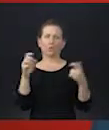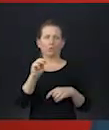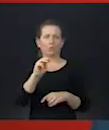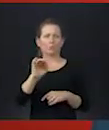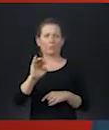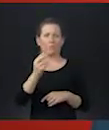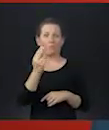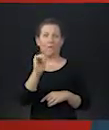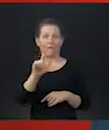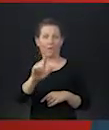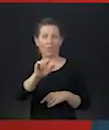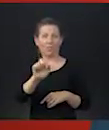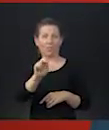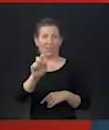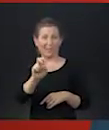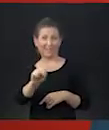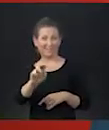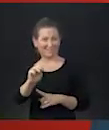fan.